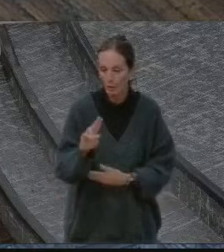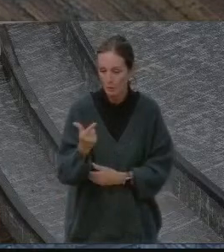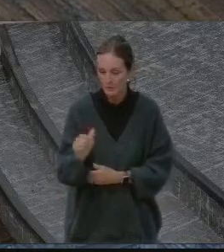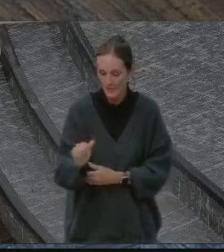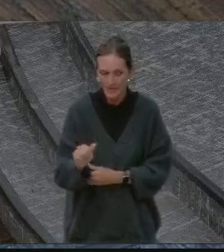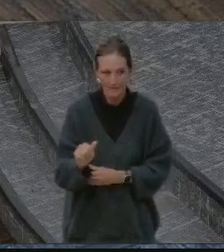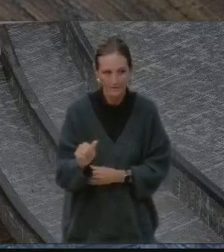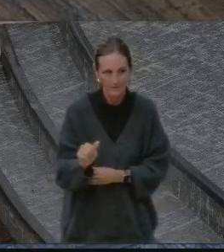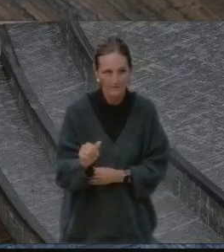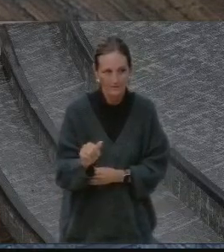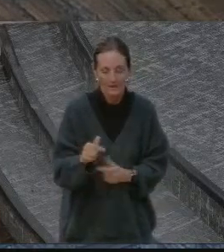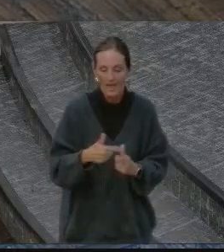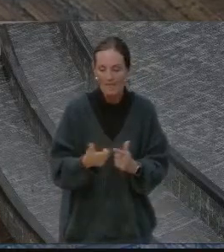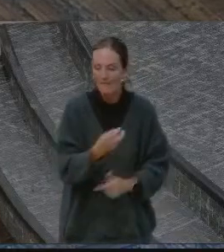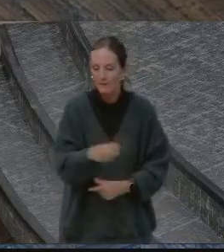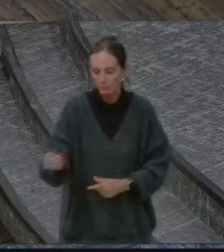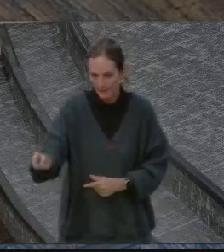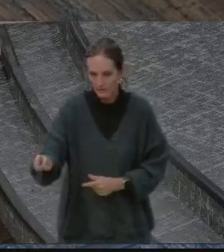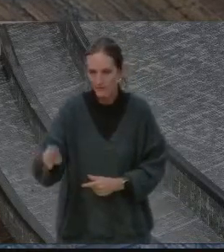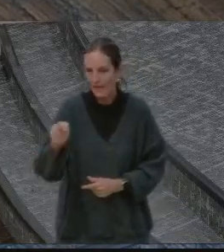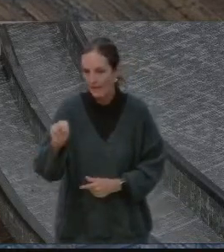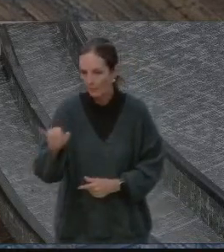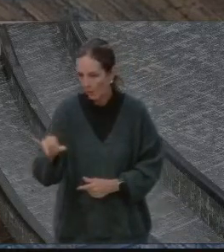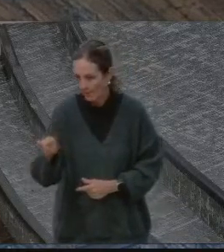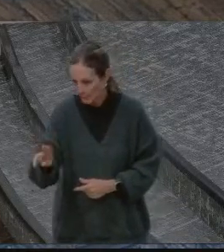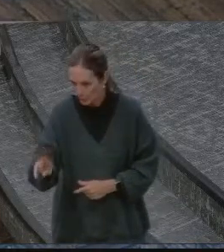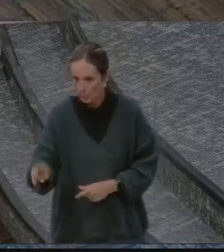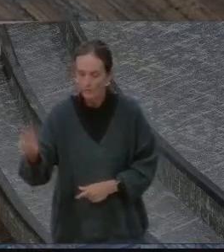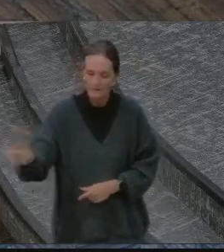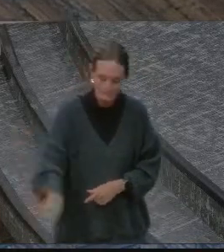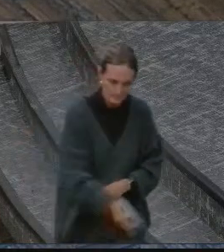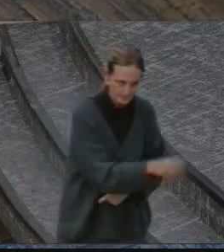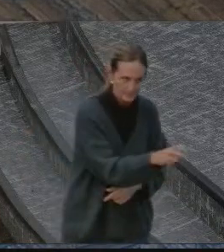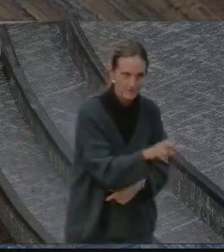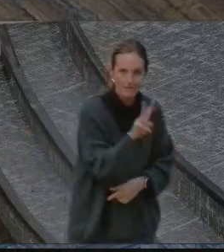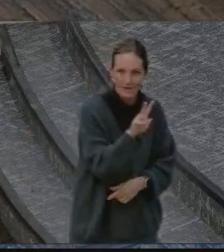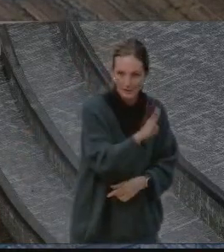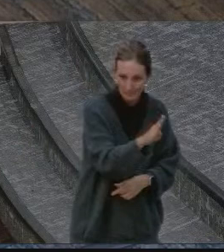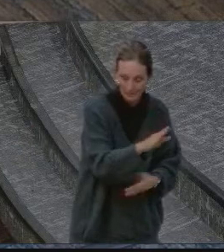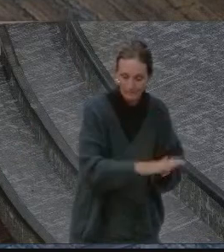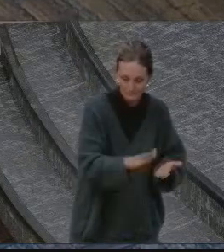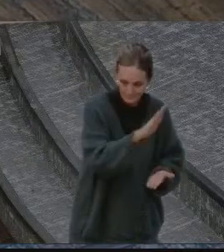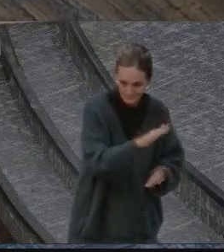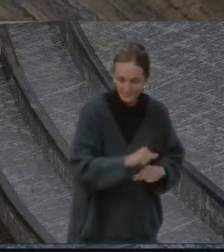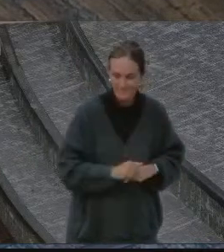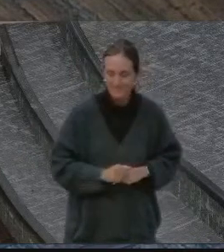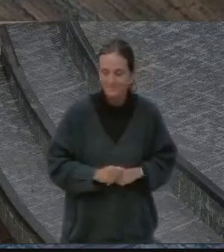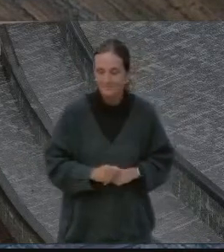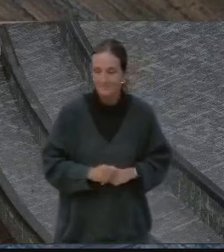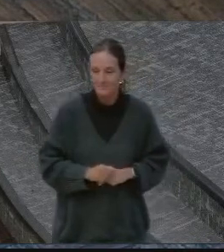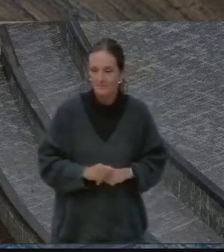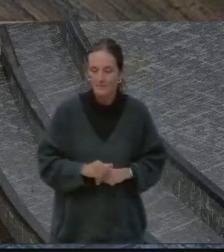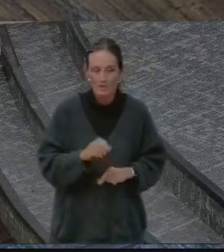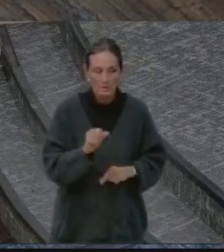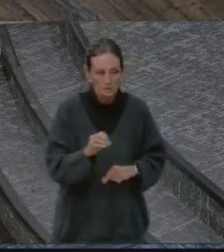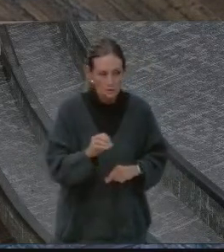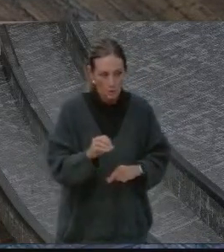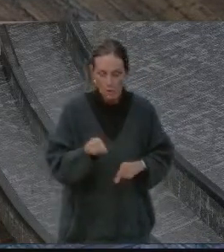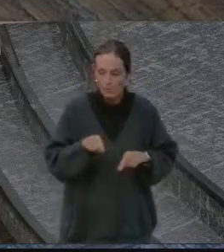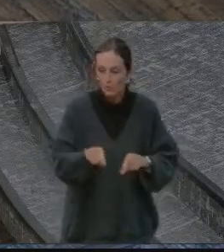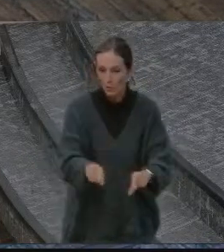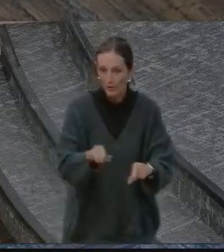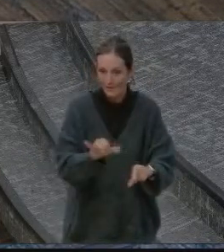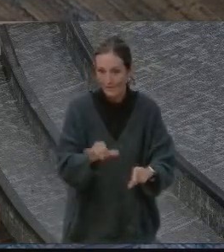to my transition at NYU, to my transition now to Vanderbilt, throughout the turnover and the transitions,